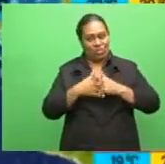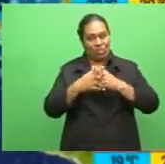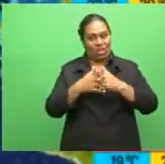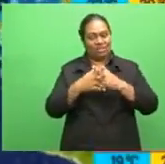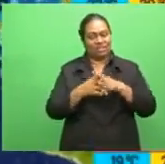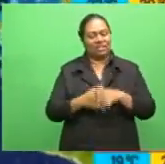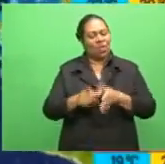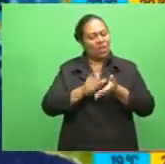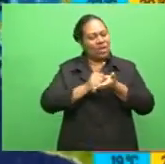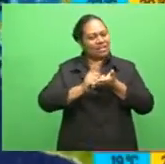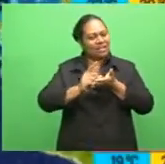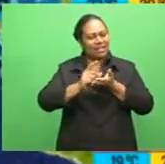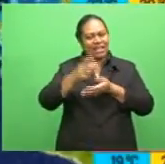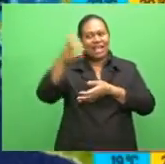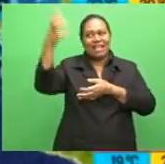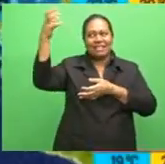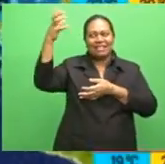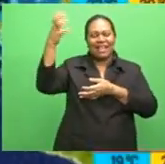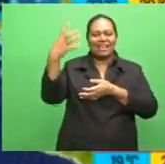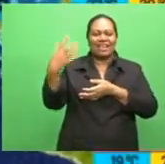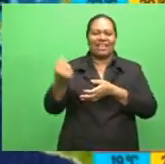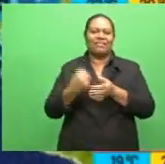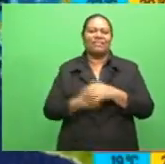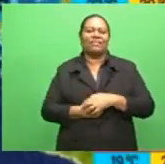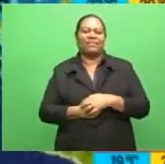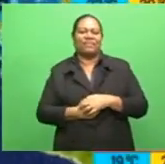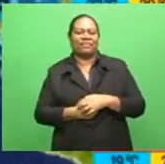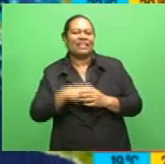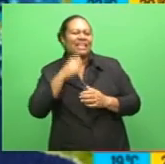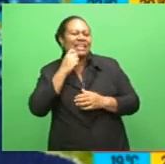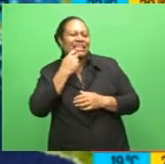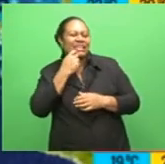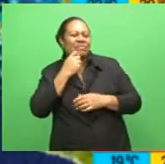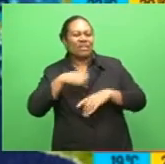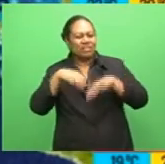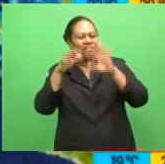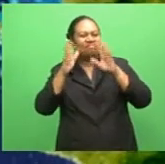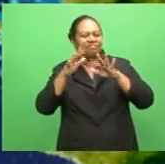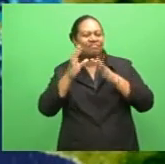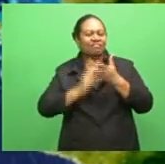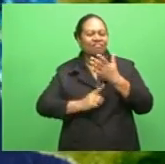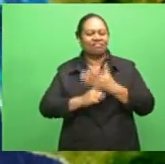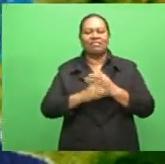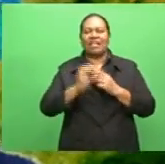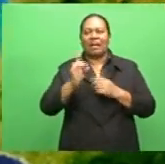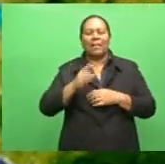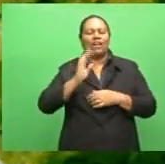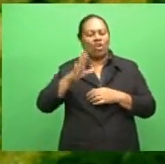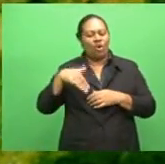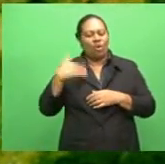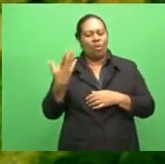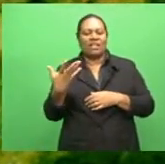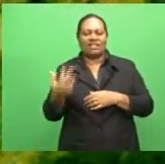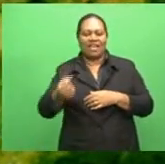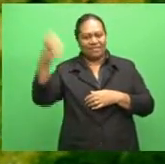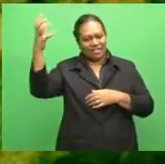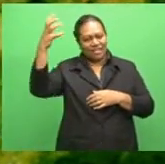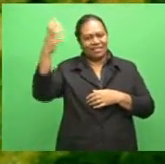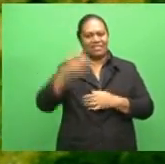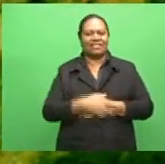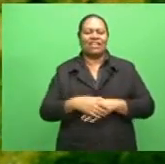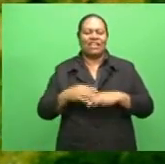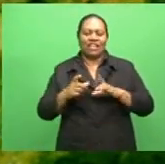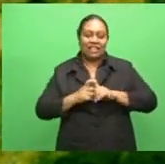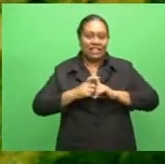was clear and sunny, little humid as well, but manageable. The sun is always right here. Eastwards